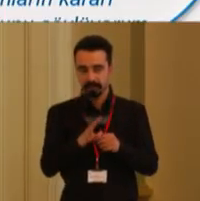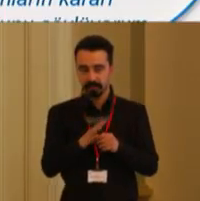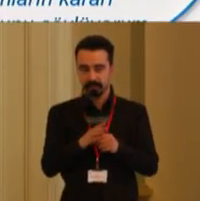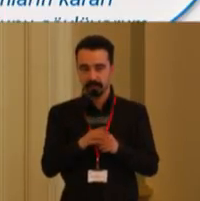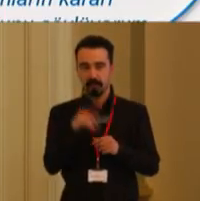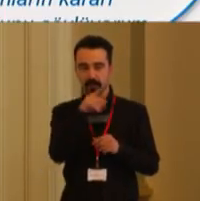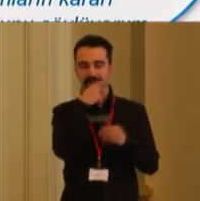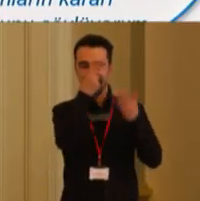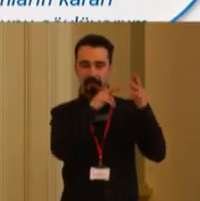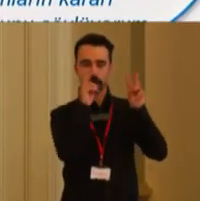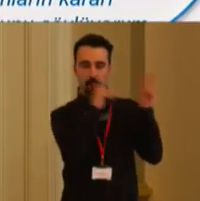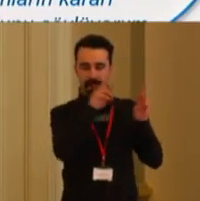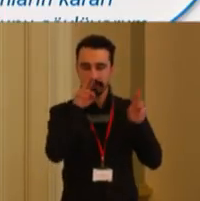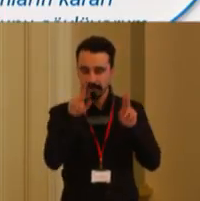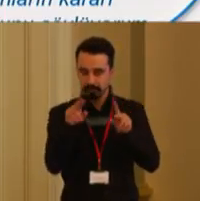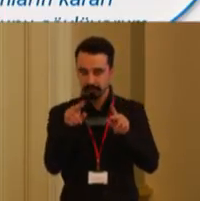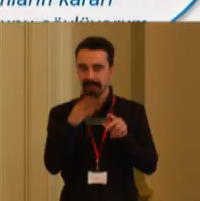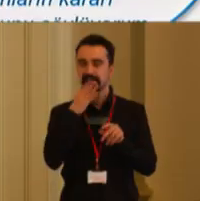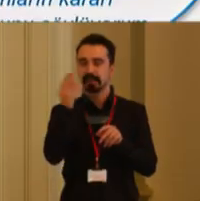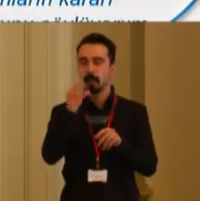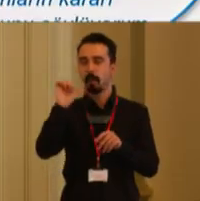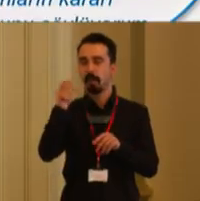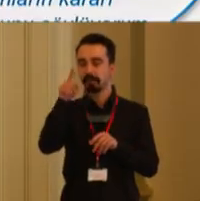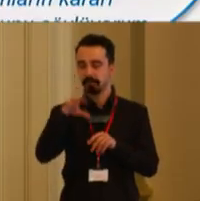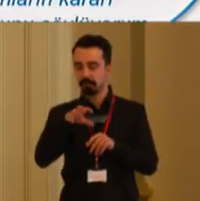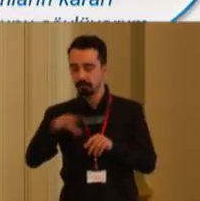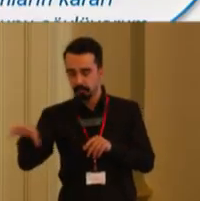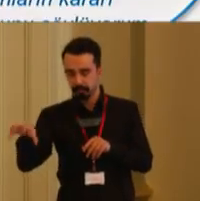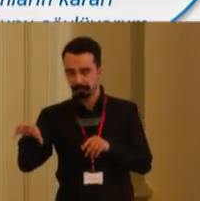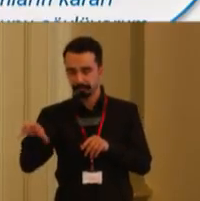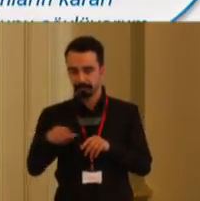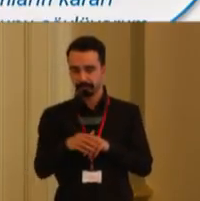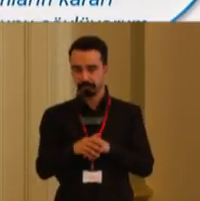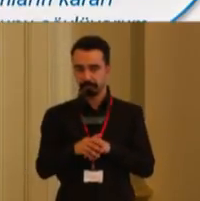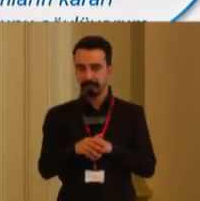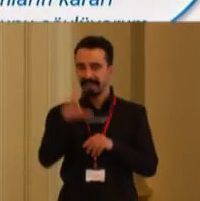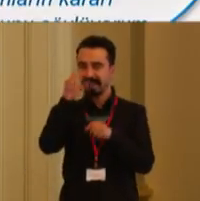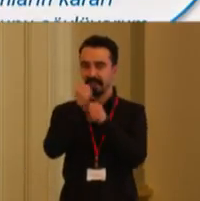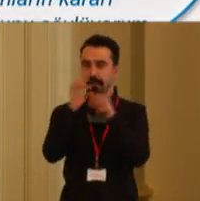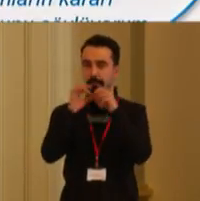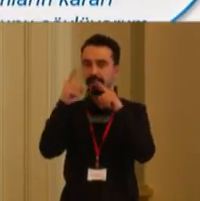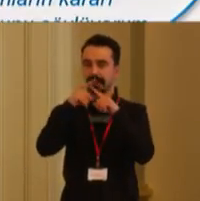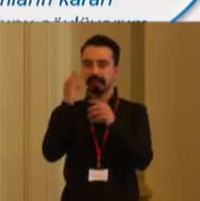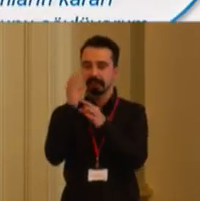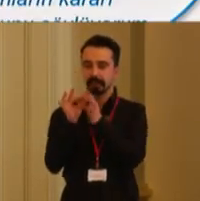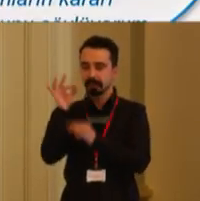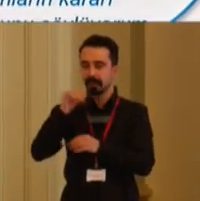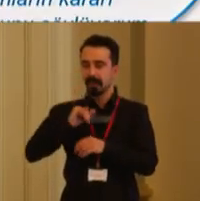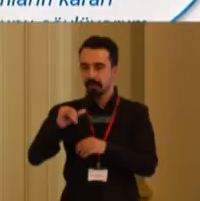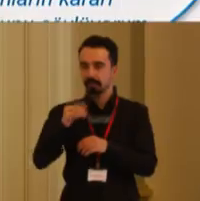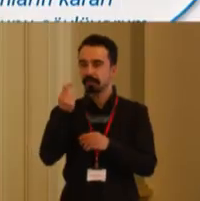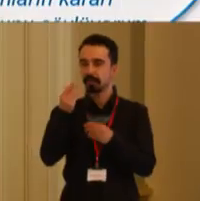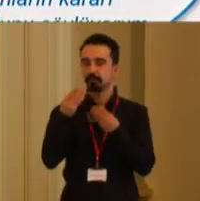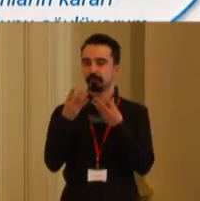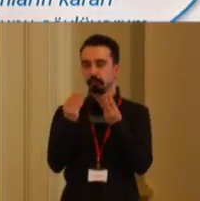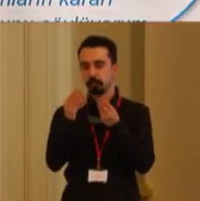with LGBT individuals as well as non-Muslims, but a significant amount of young